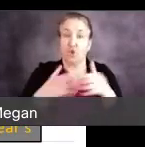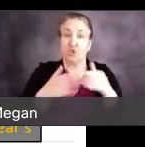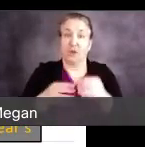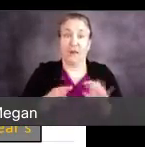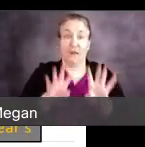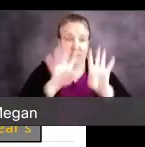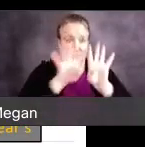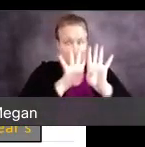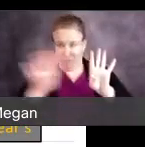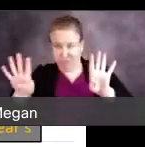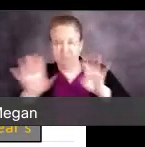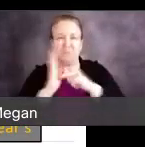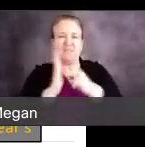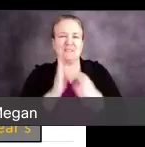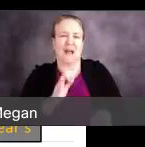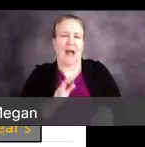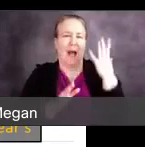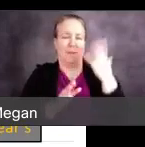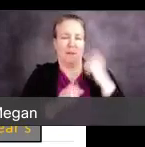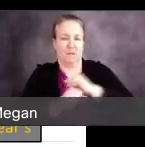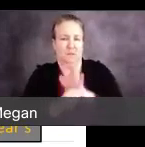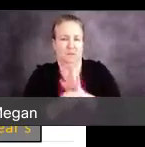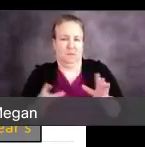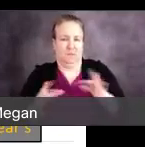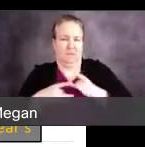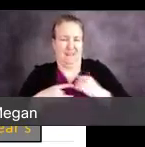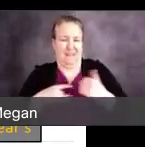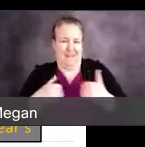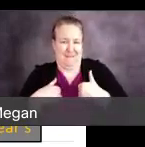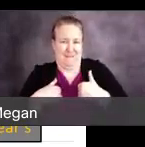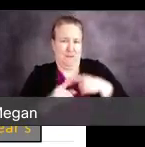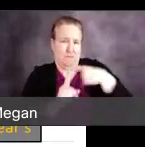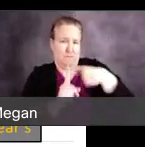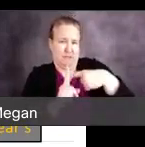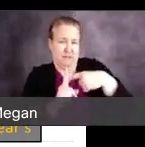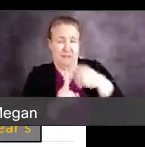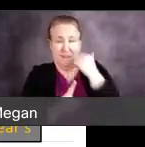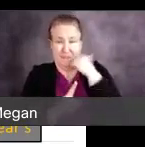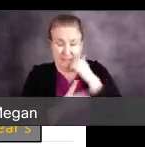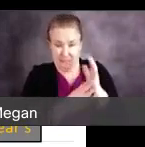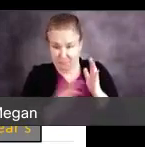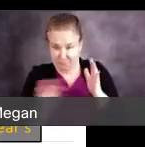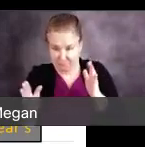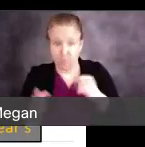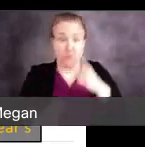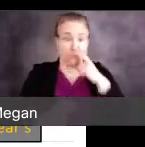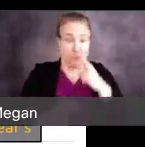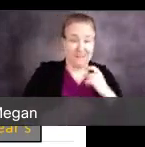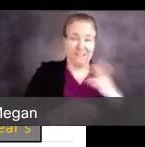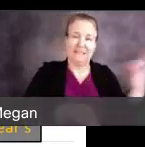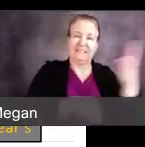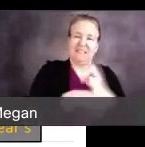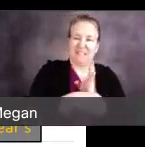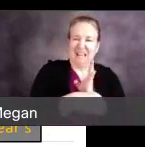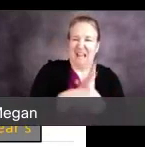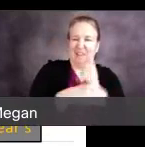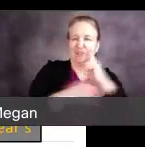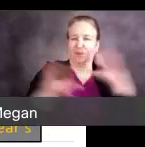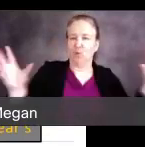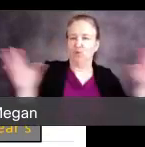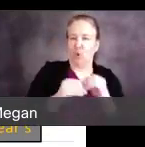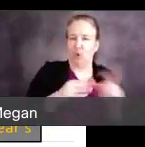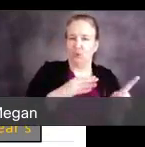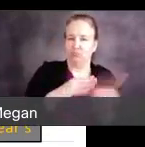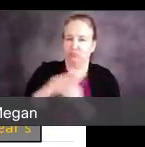are the number of positive cases on any given day. The red is the 7-day average of total cases. That